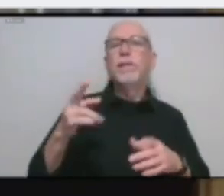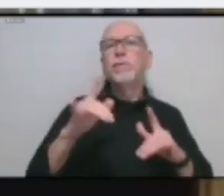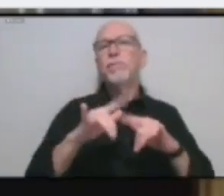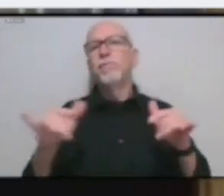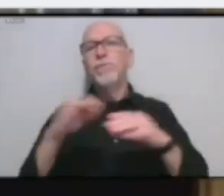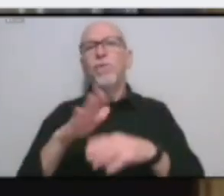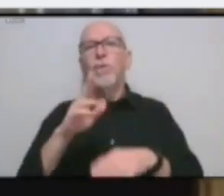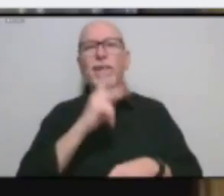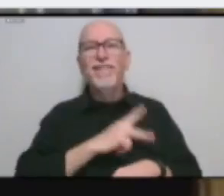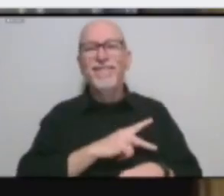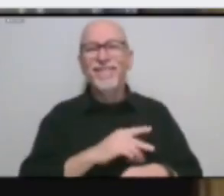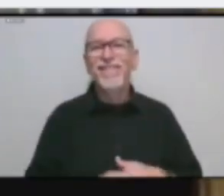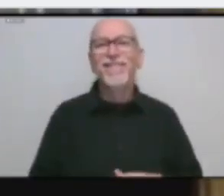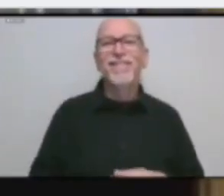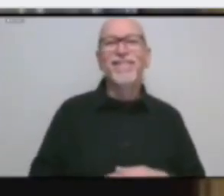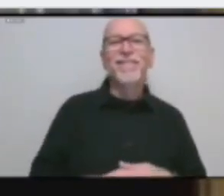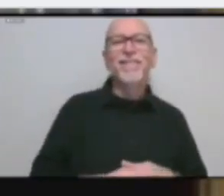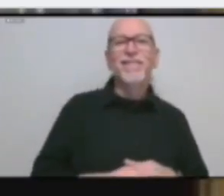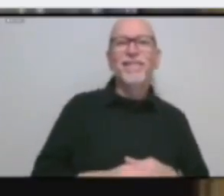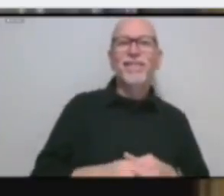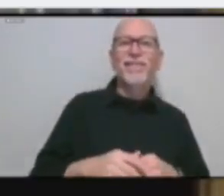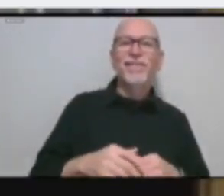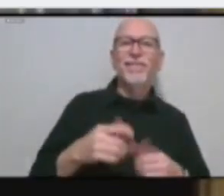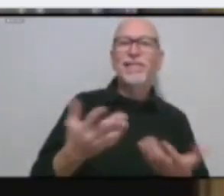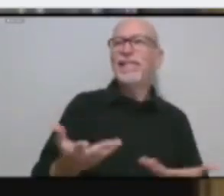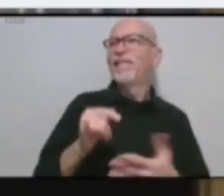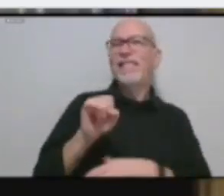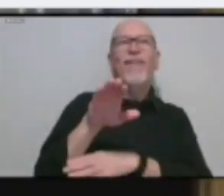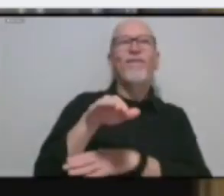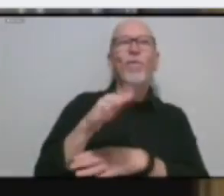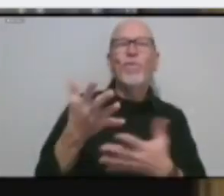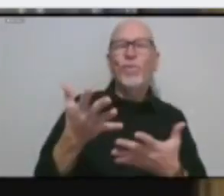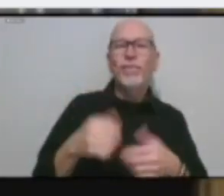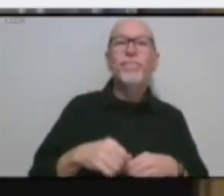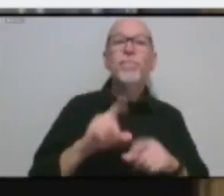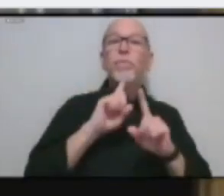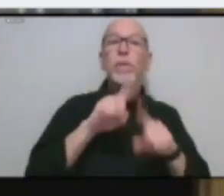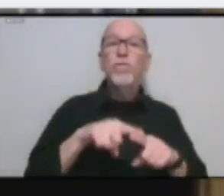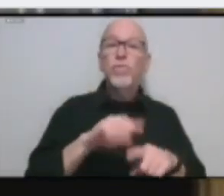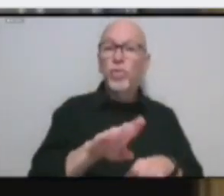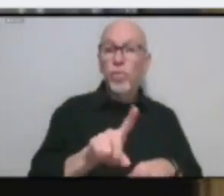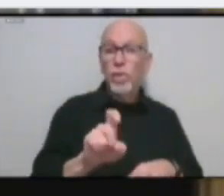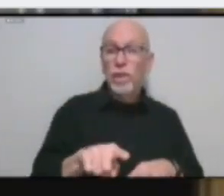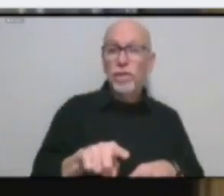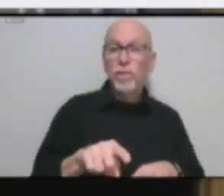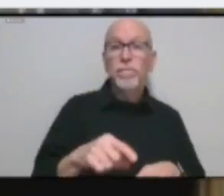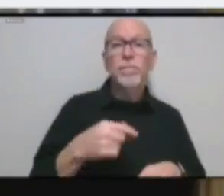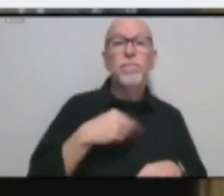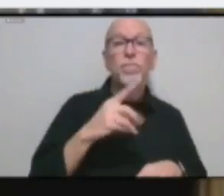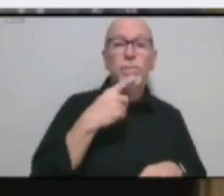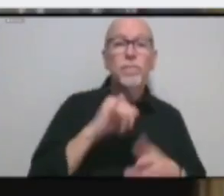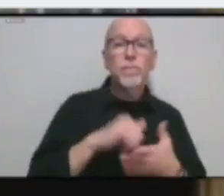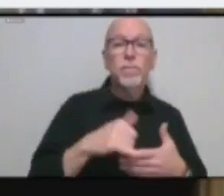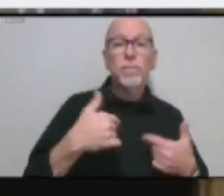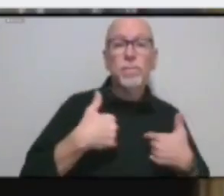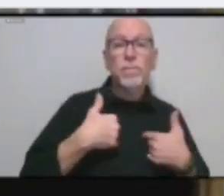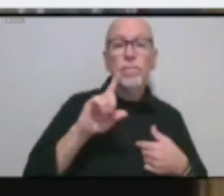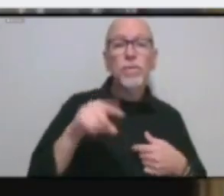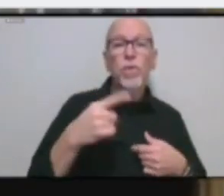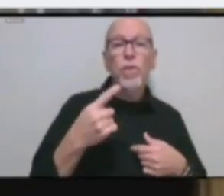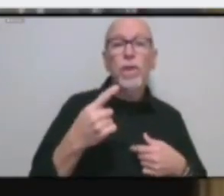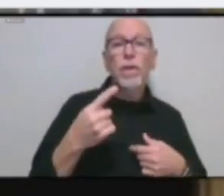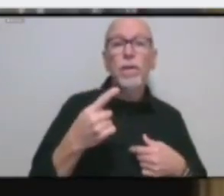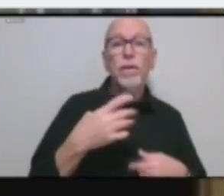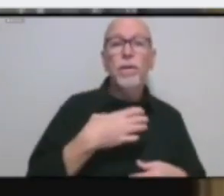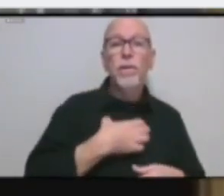Thanksgiving. Afternoon here. In reaction to your question, I would say that I only